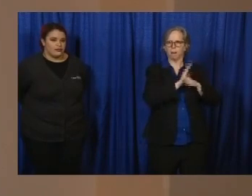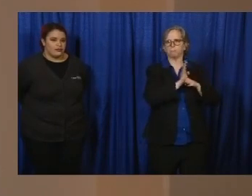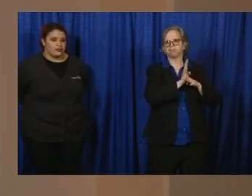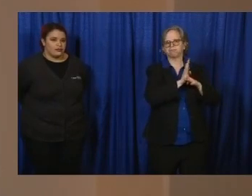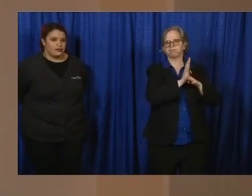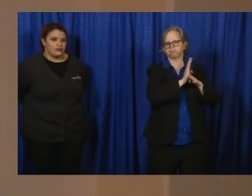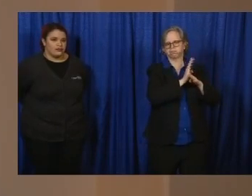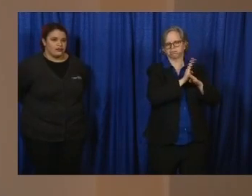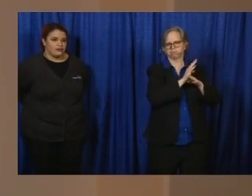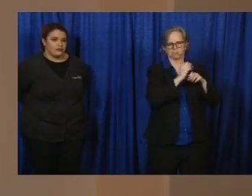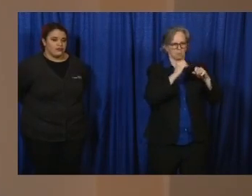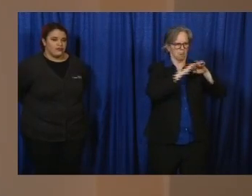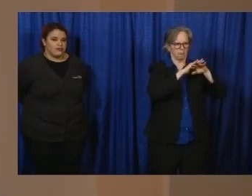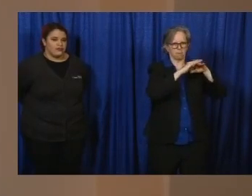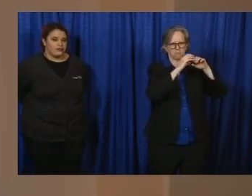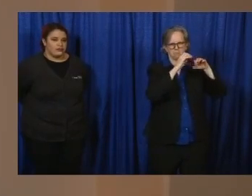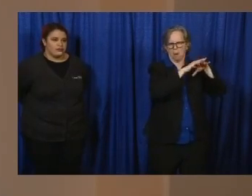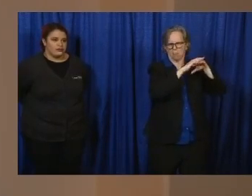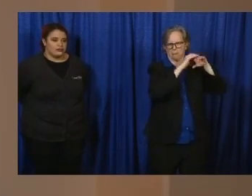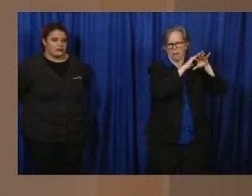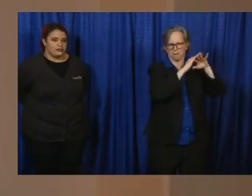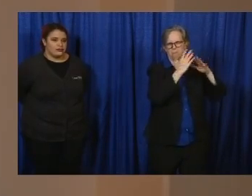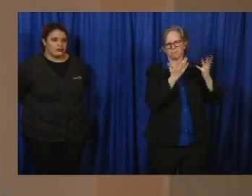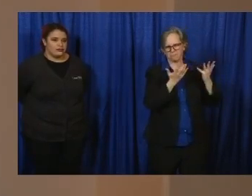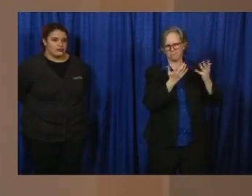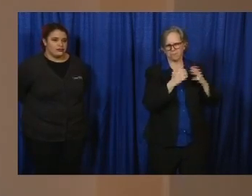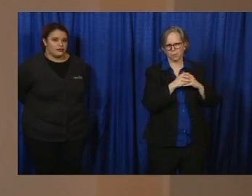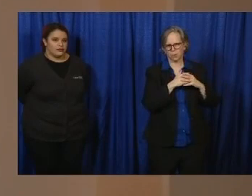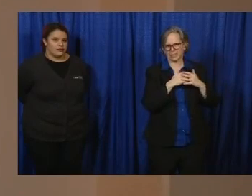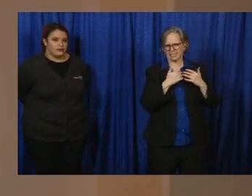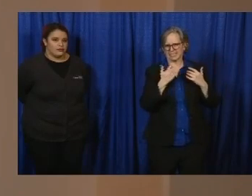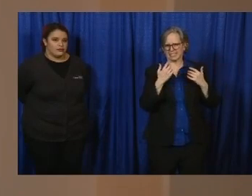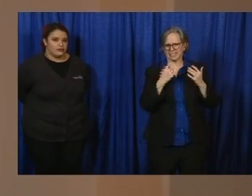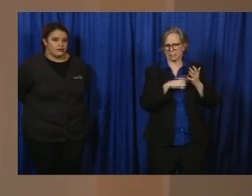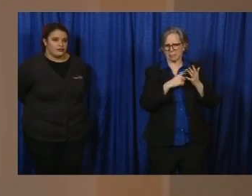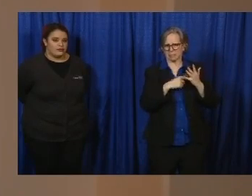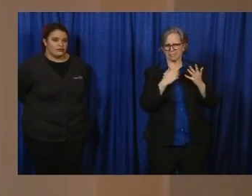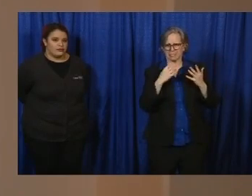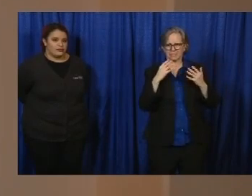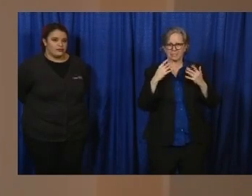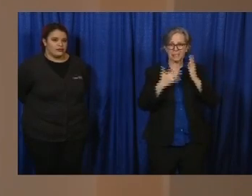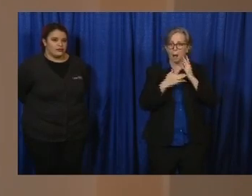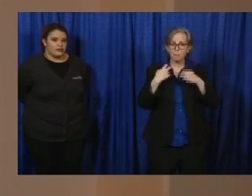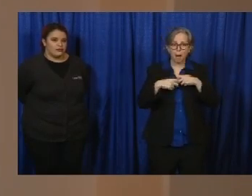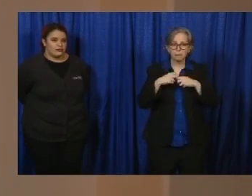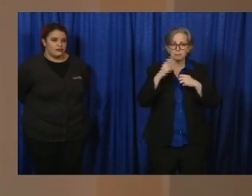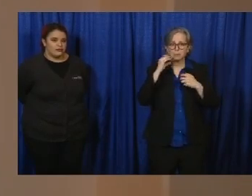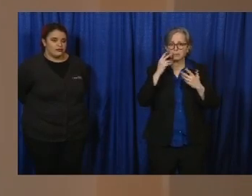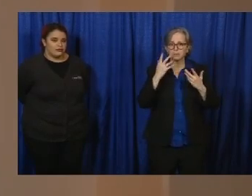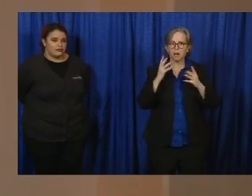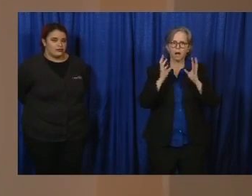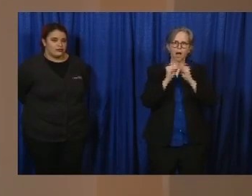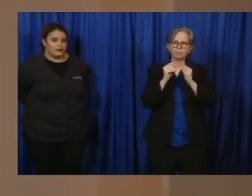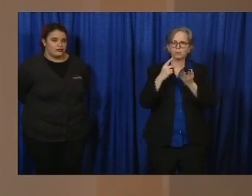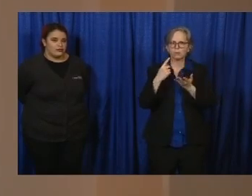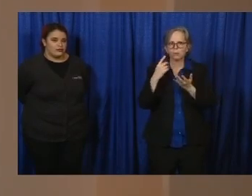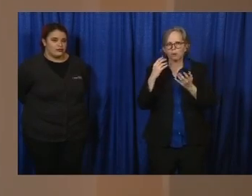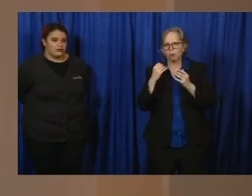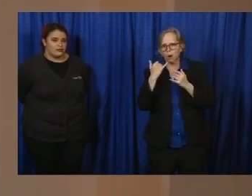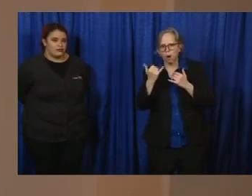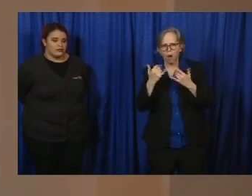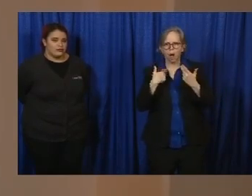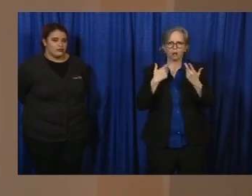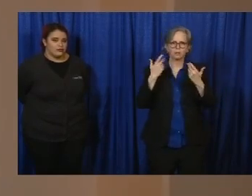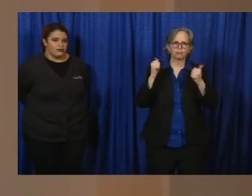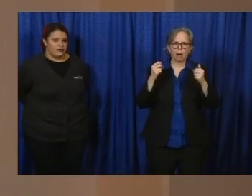been doing calls, conference calls and things like that, sometimes we have even trouble getting into conference calls and getting on the